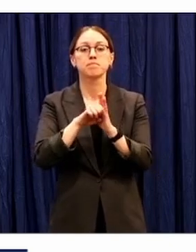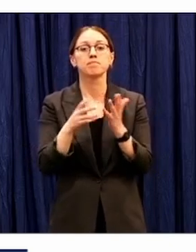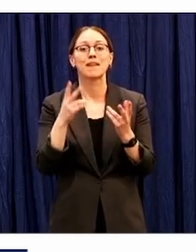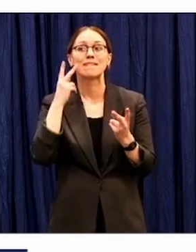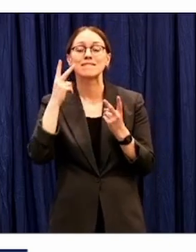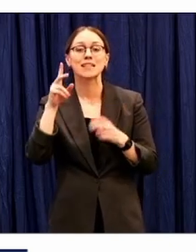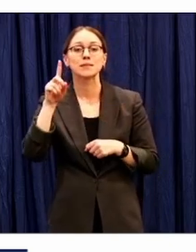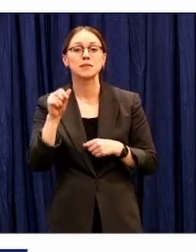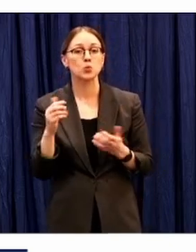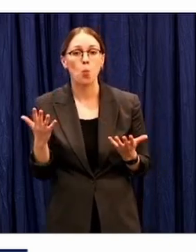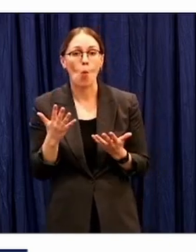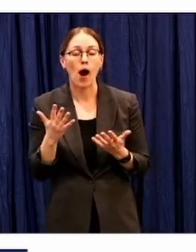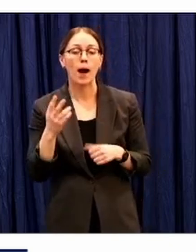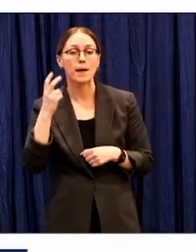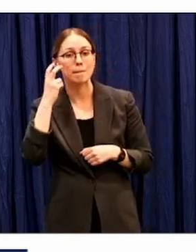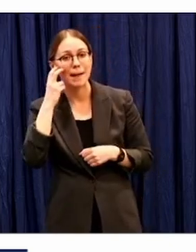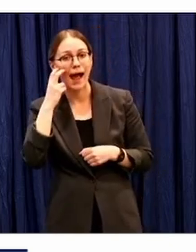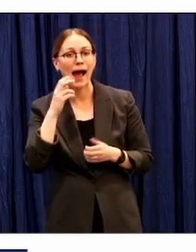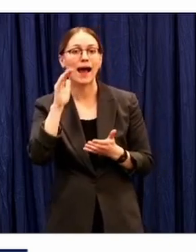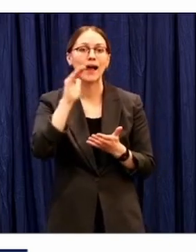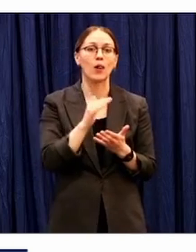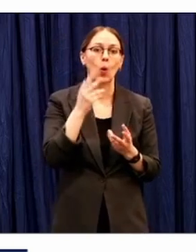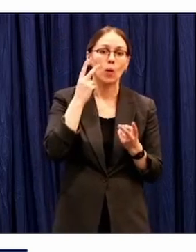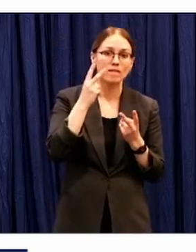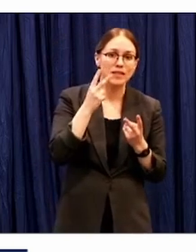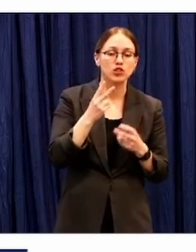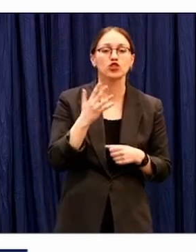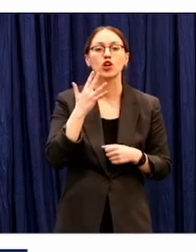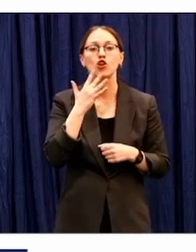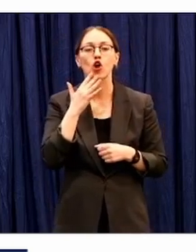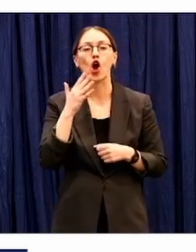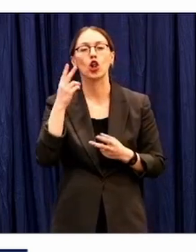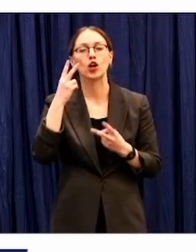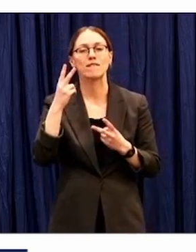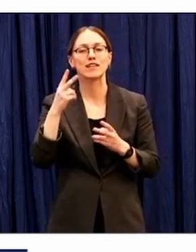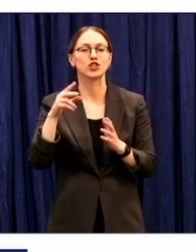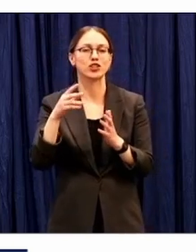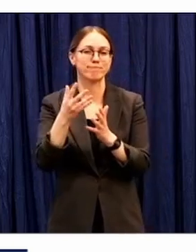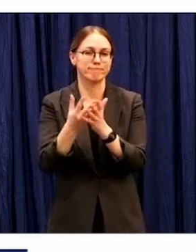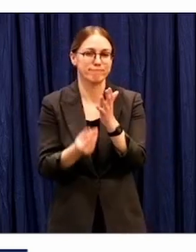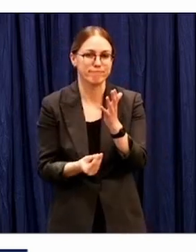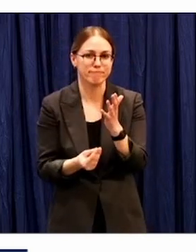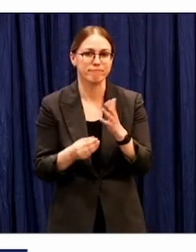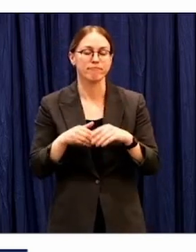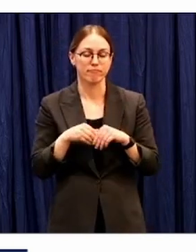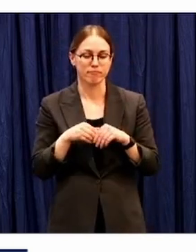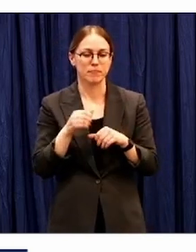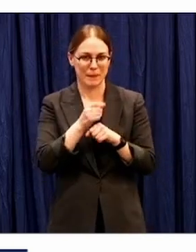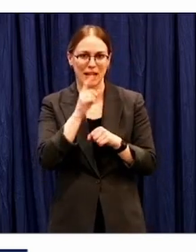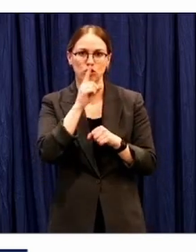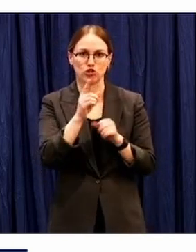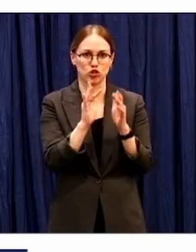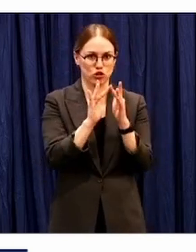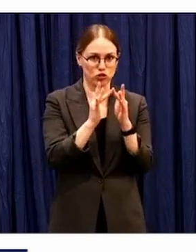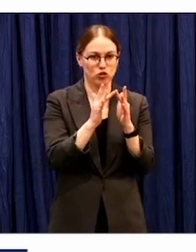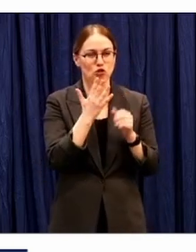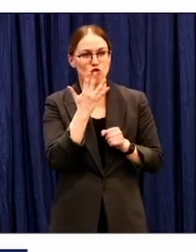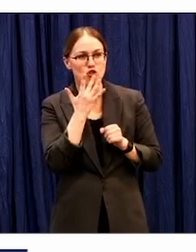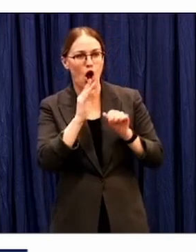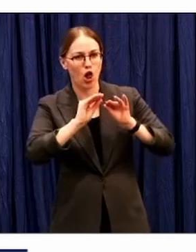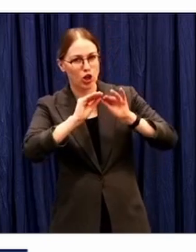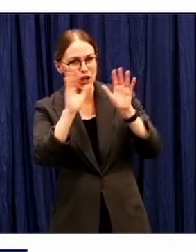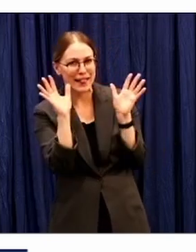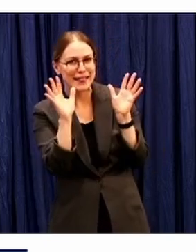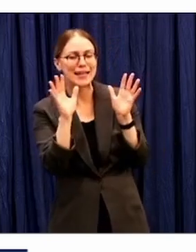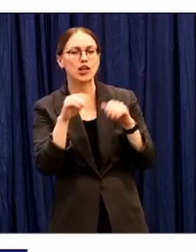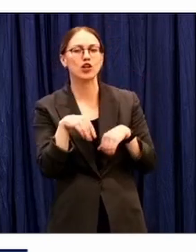include blindness, low vision, color vision deficiency. To ensure that the system is accessible. Color contrast, variable